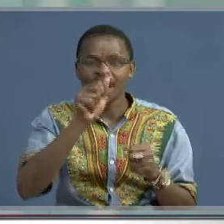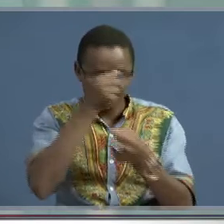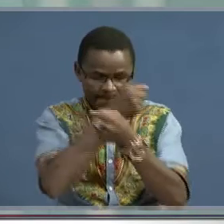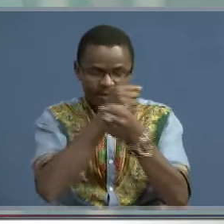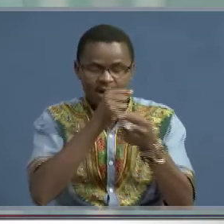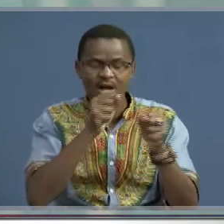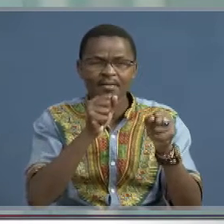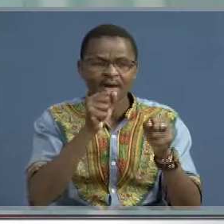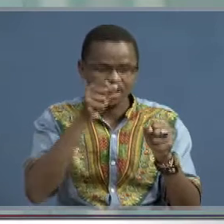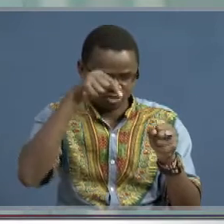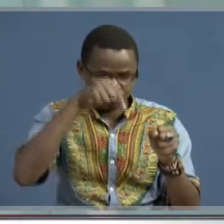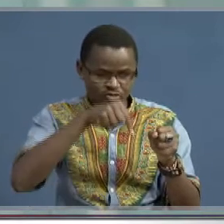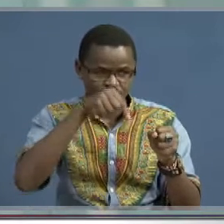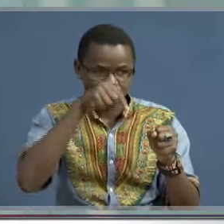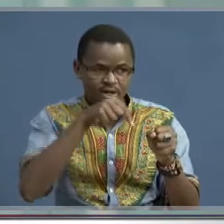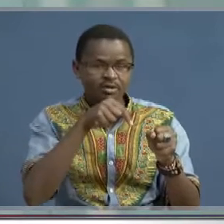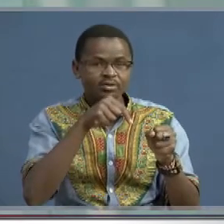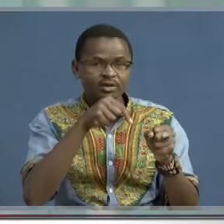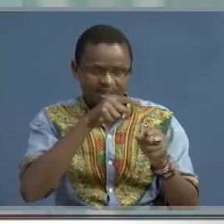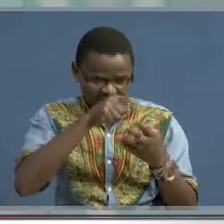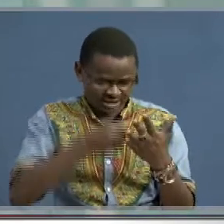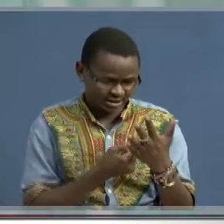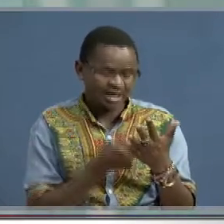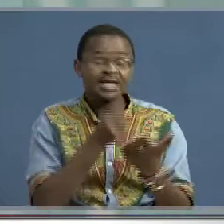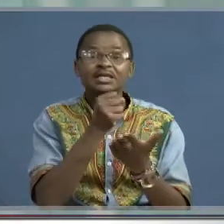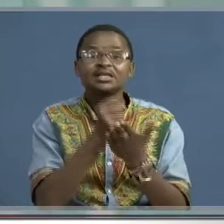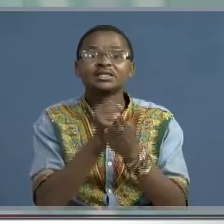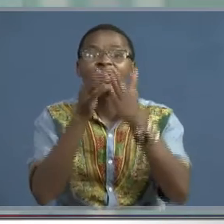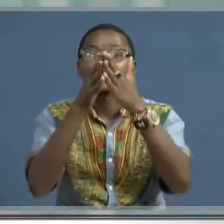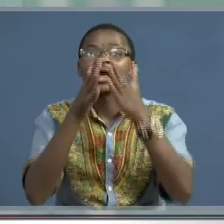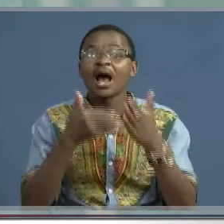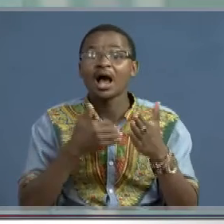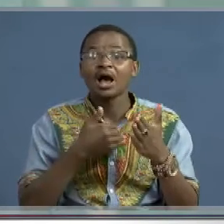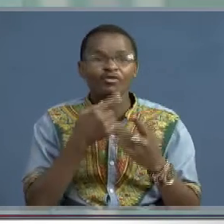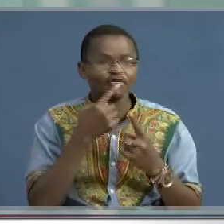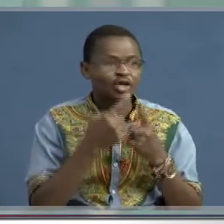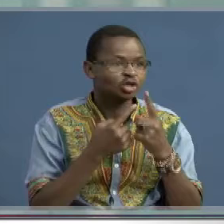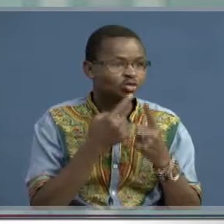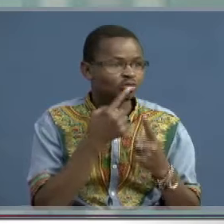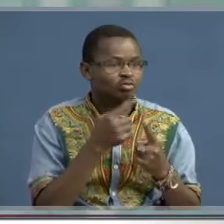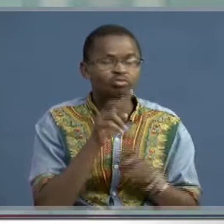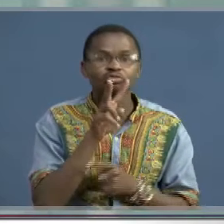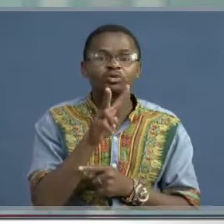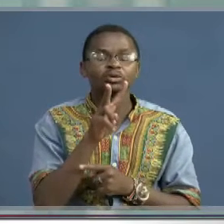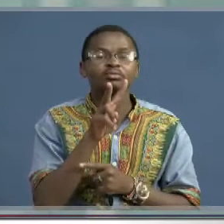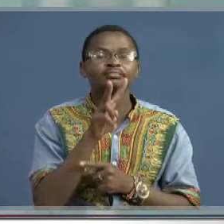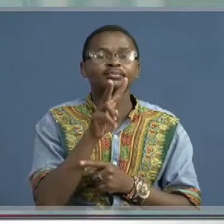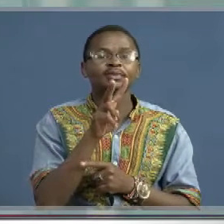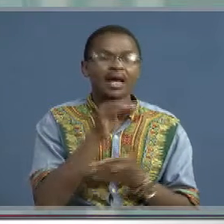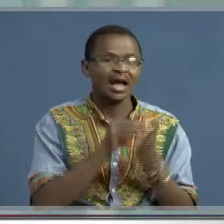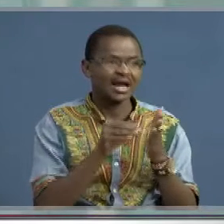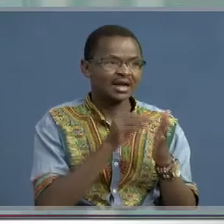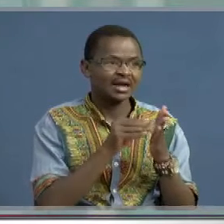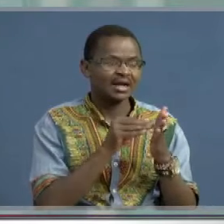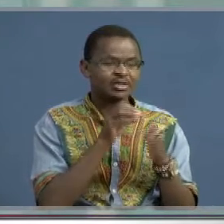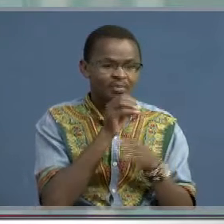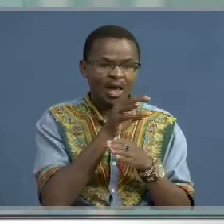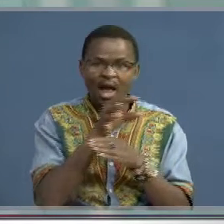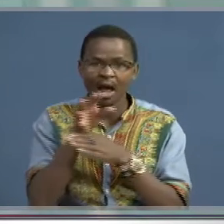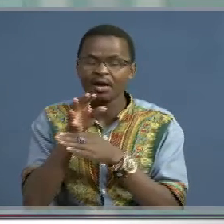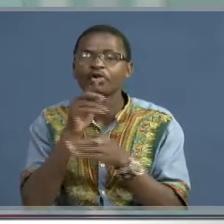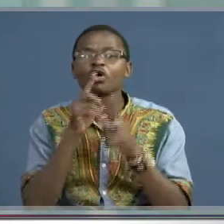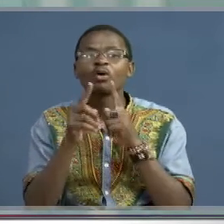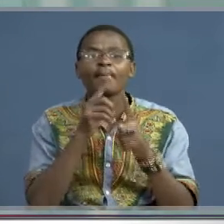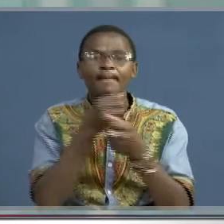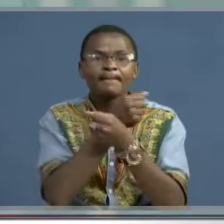Geingob today signed agreements in status after holding bilateral talks. Addressing the press after the bilateral